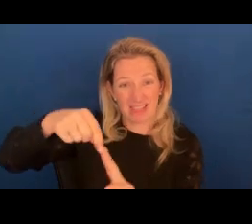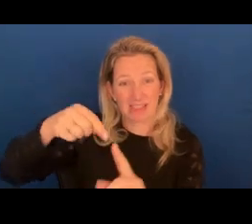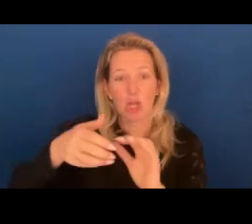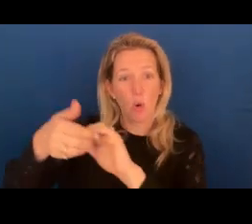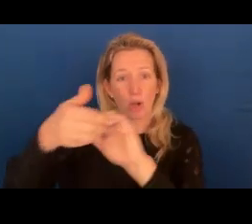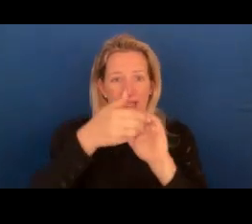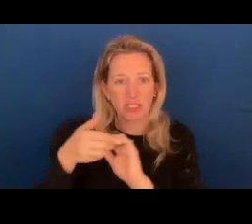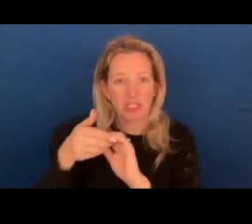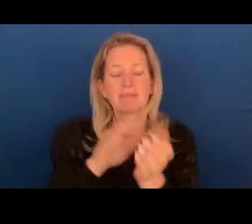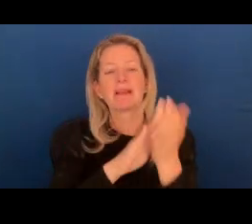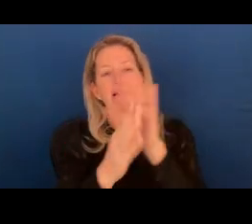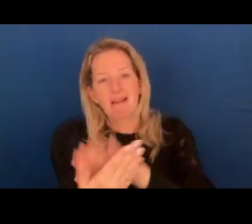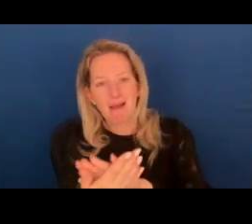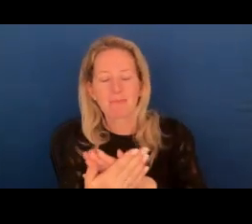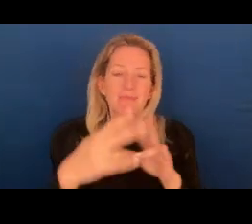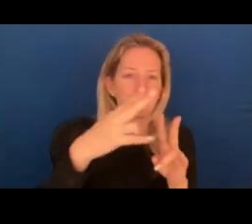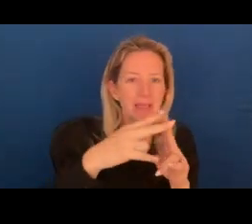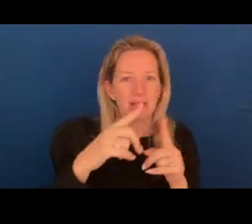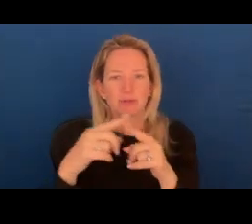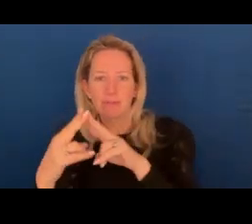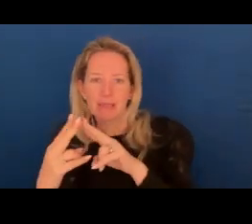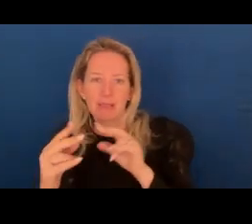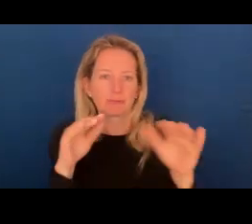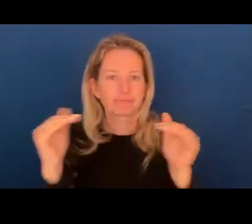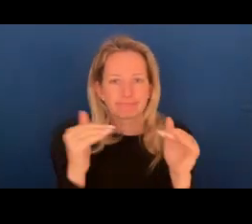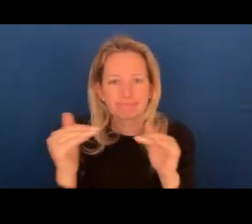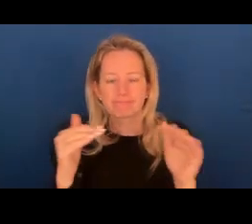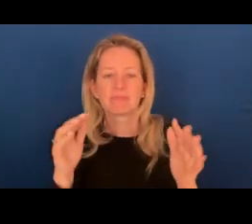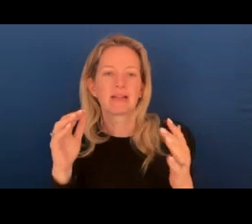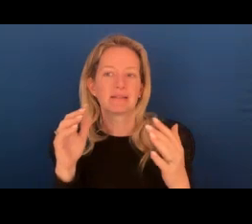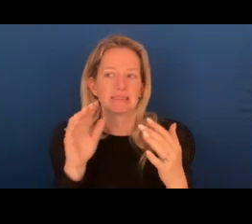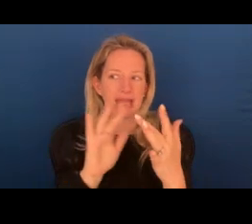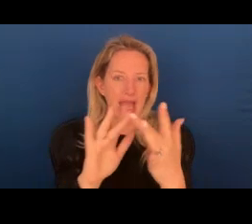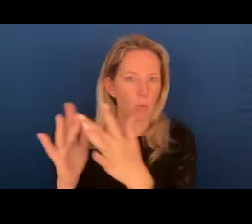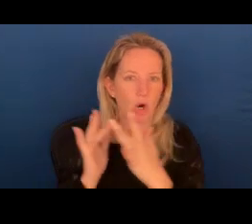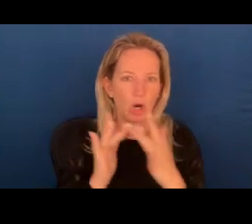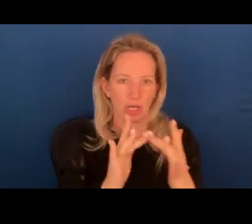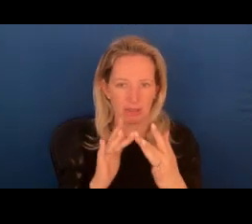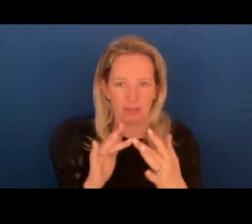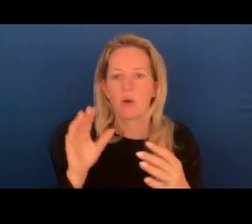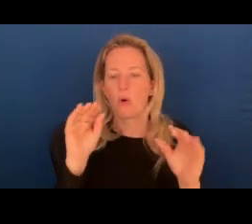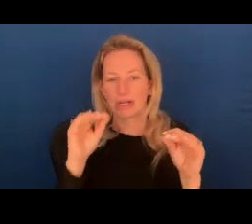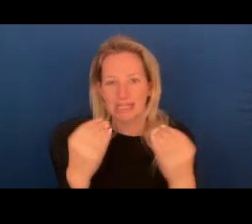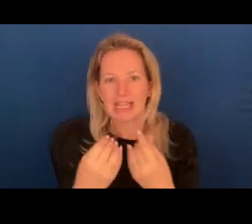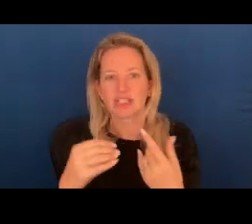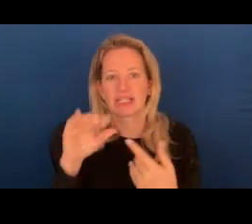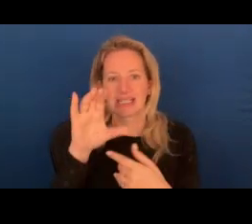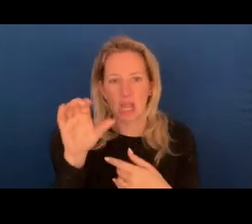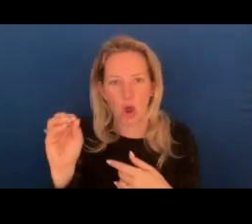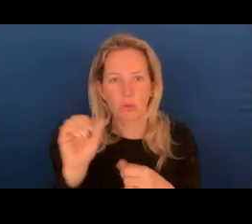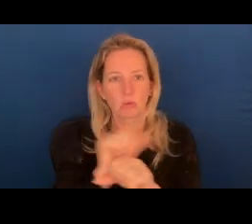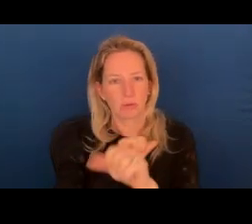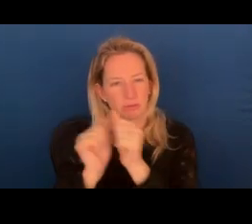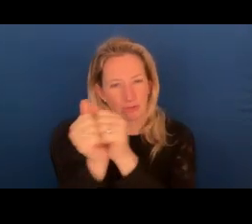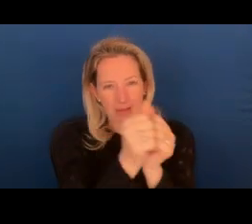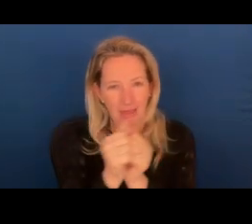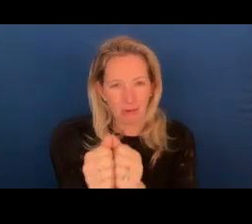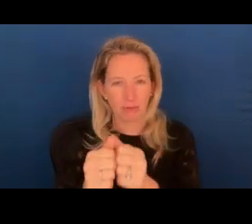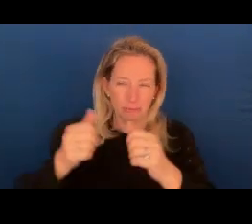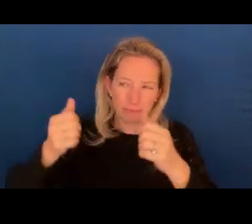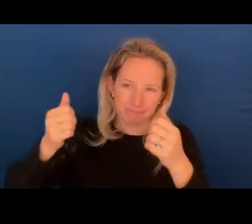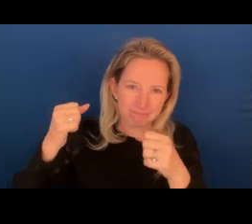peer-to-peer network for these CBOs and other community organizations to work with each other on the issues related to marine debris, on the